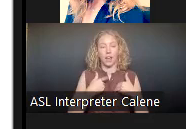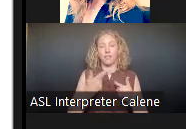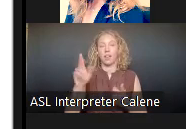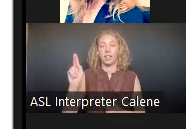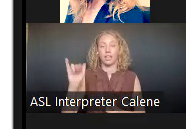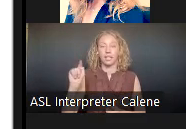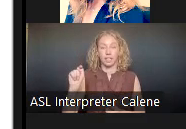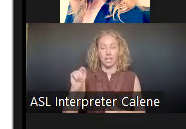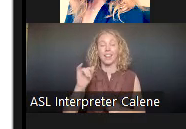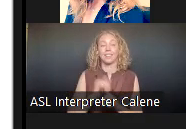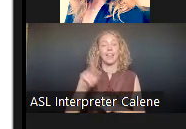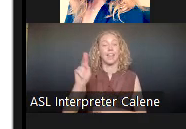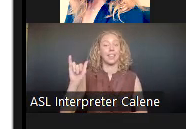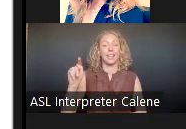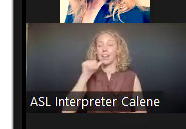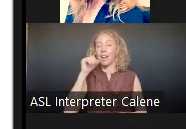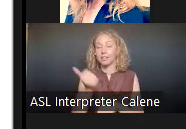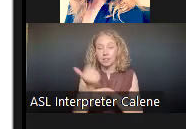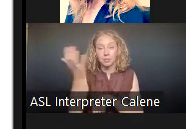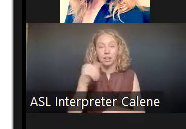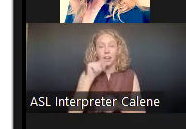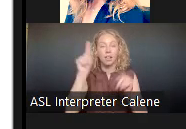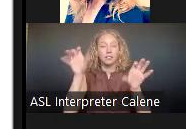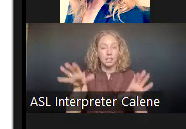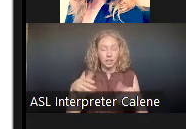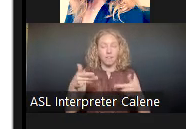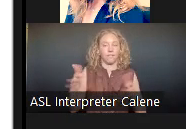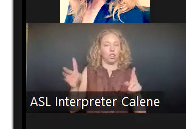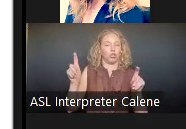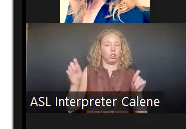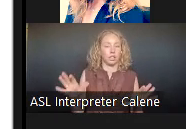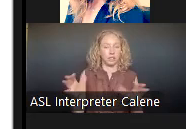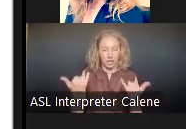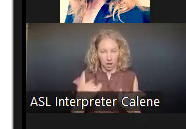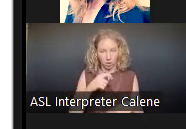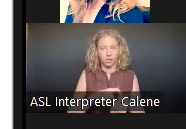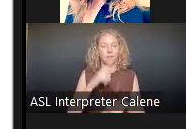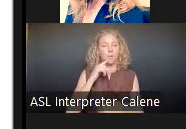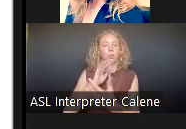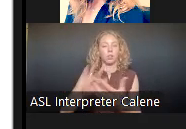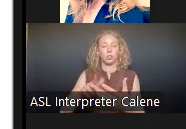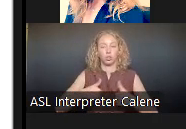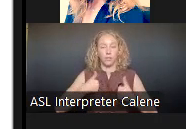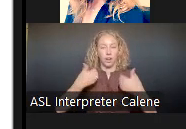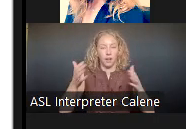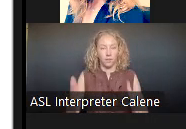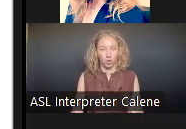that was unsubmitted, untested, and has now been tested, and we need to contact that survivor